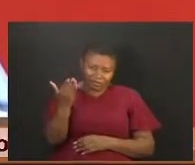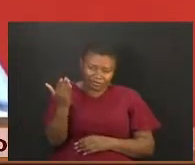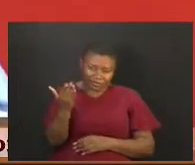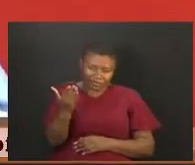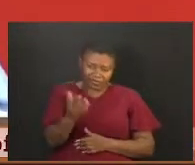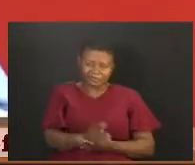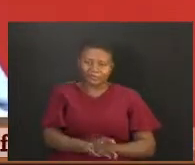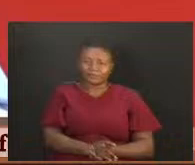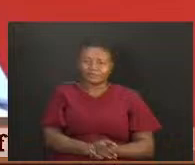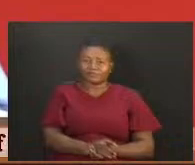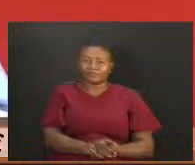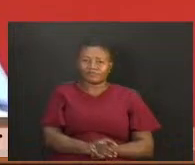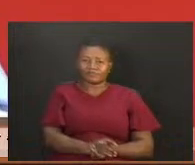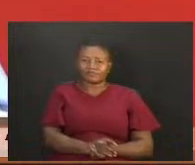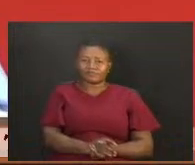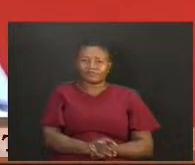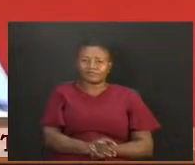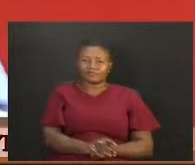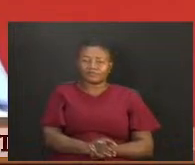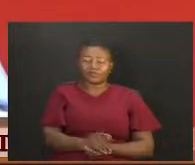Now, when you go to